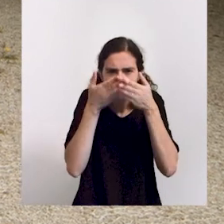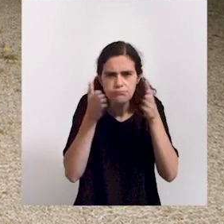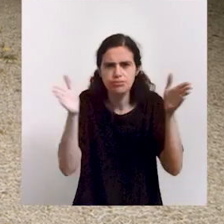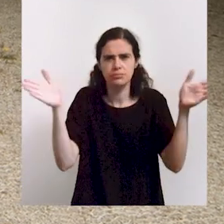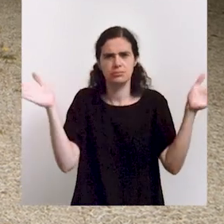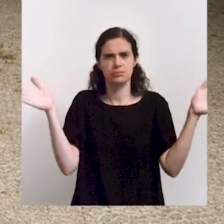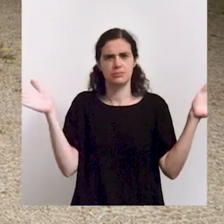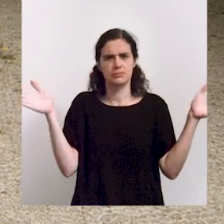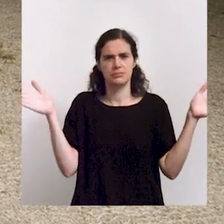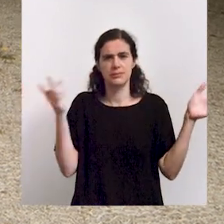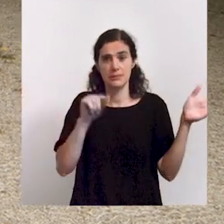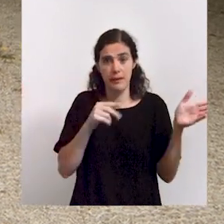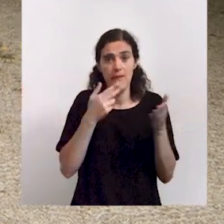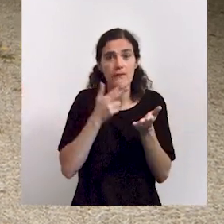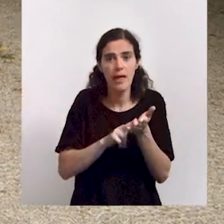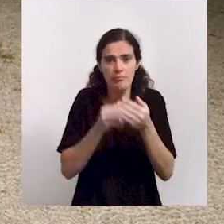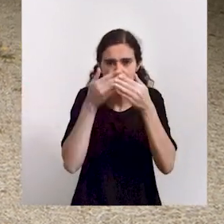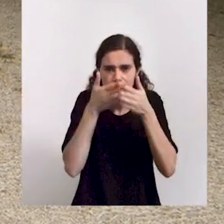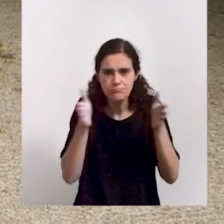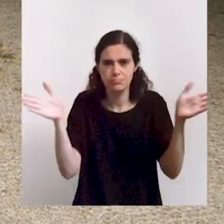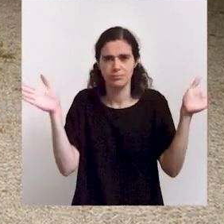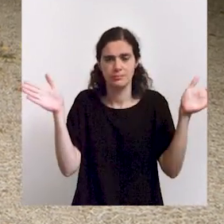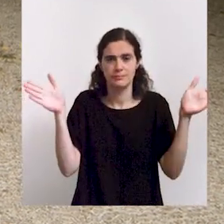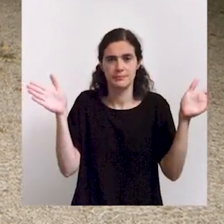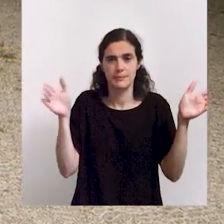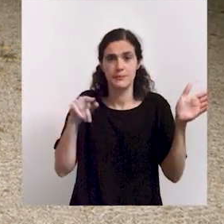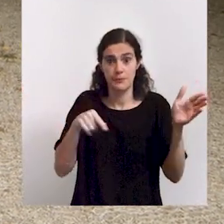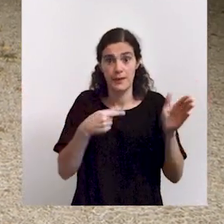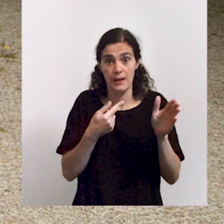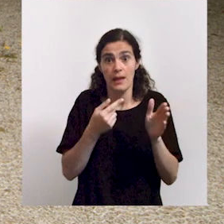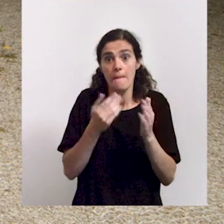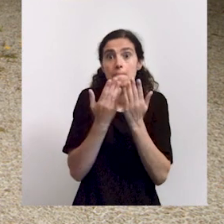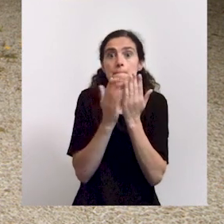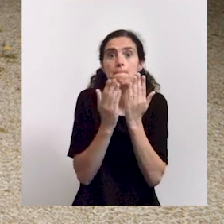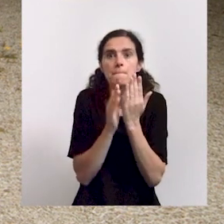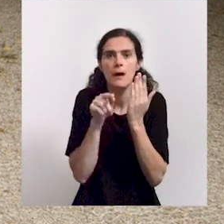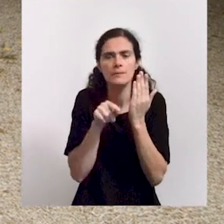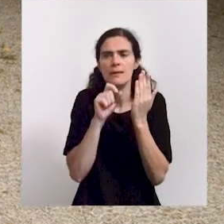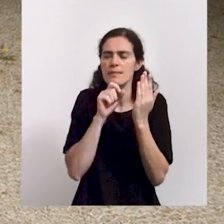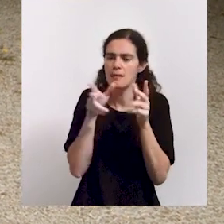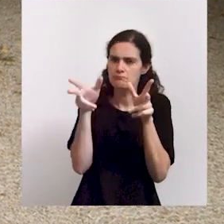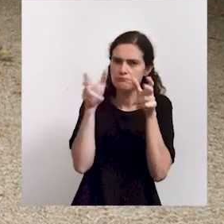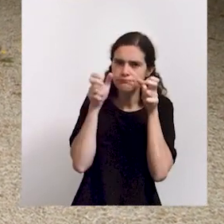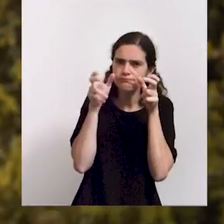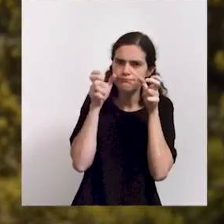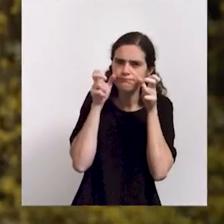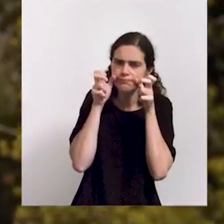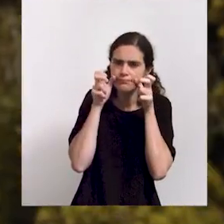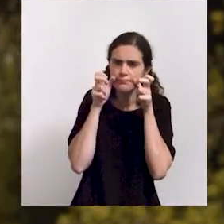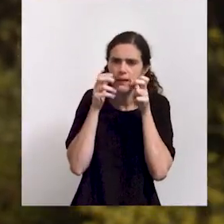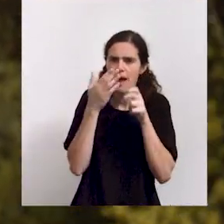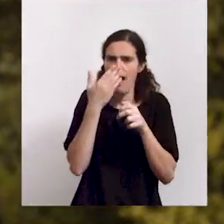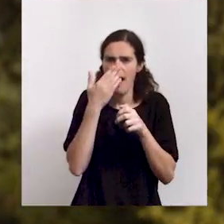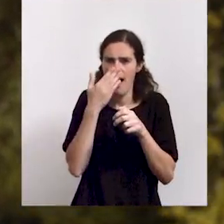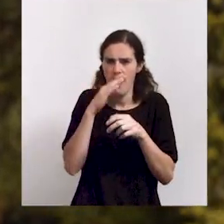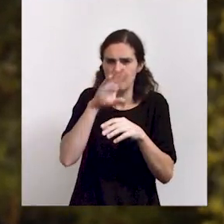hand, this door can also be perceived as belonging to a long tradition of art history that would